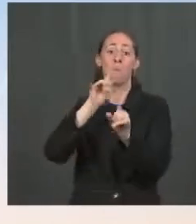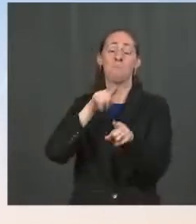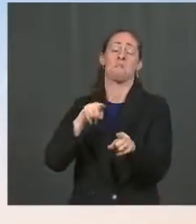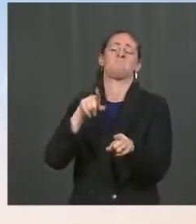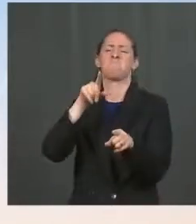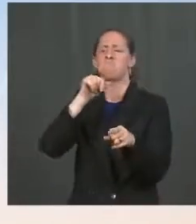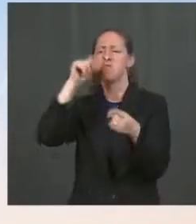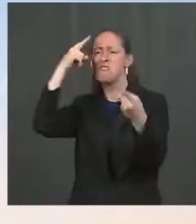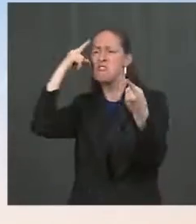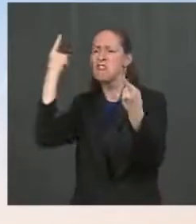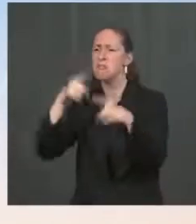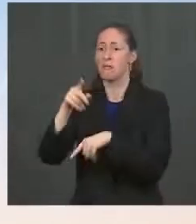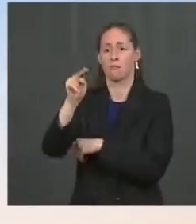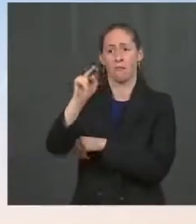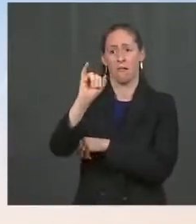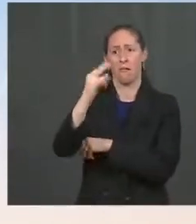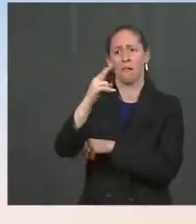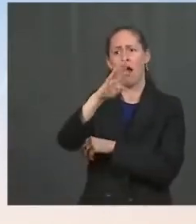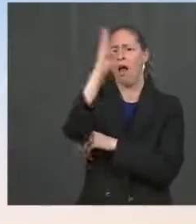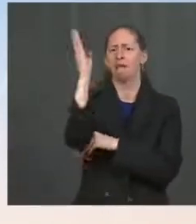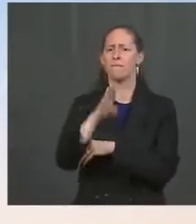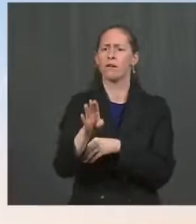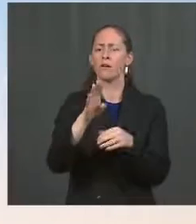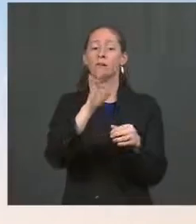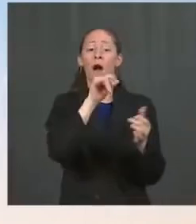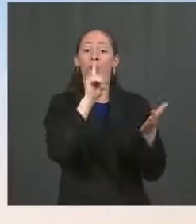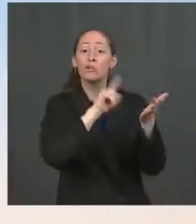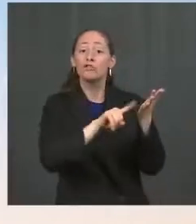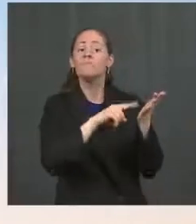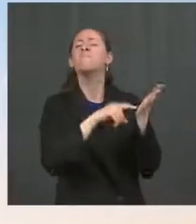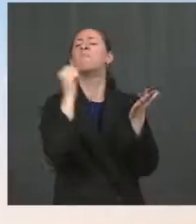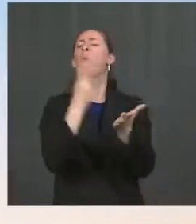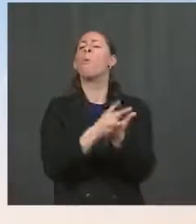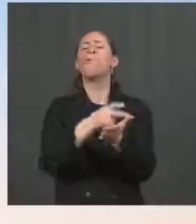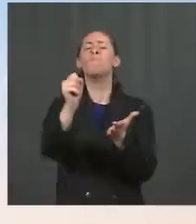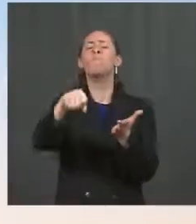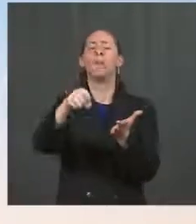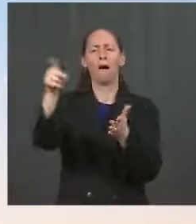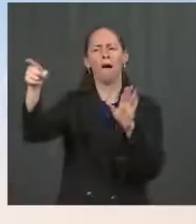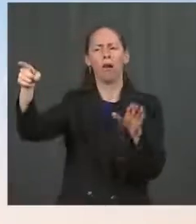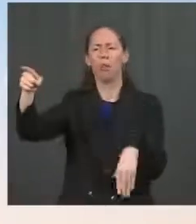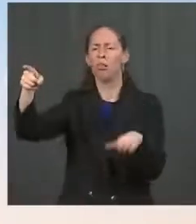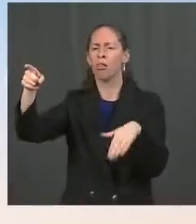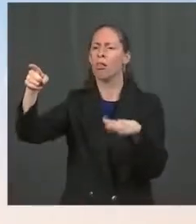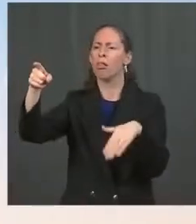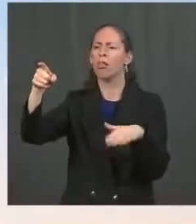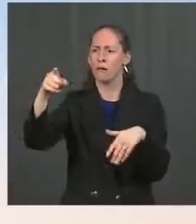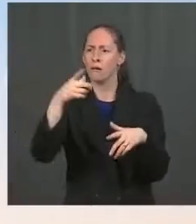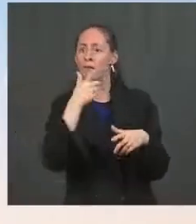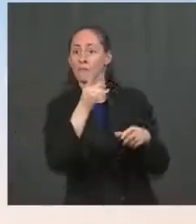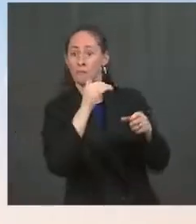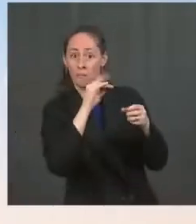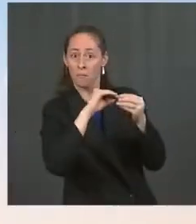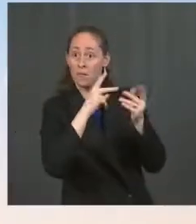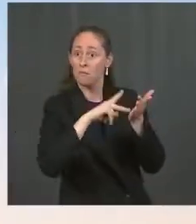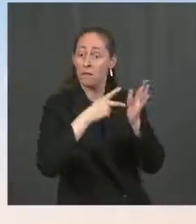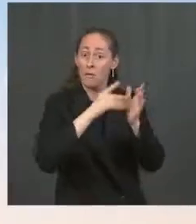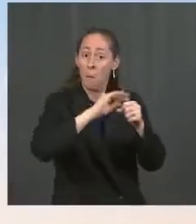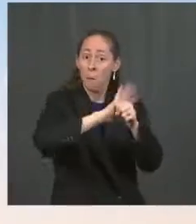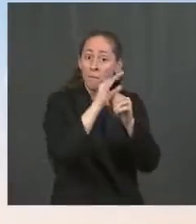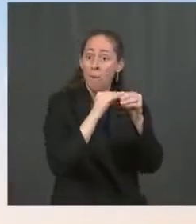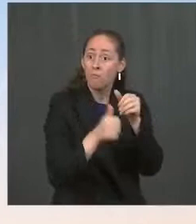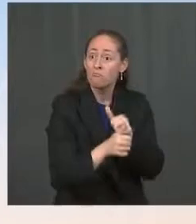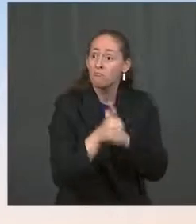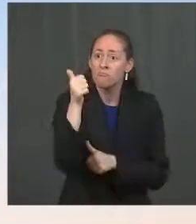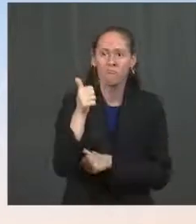never approved any research that would make a coronavirus more dangerous to humans. I'm reminded that there are previous and different coronaviruses than the existing one